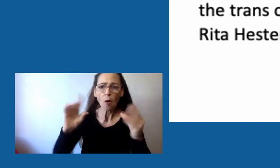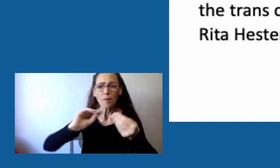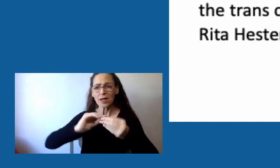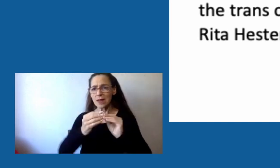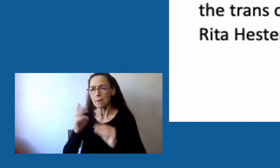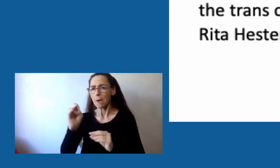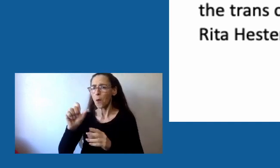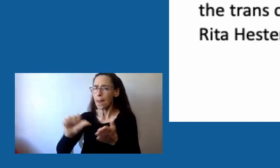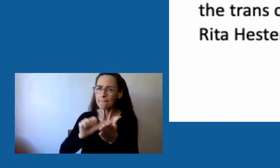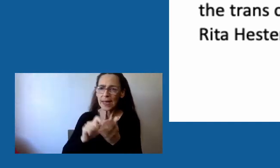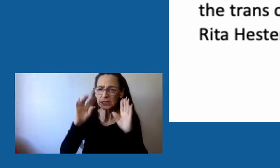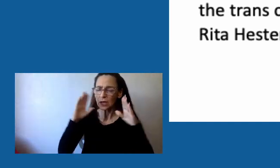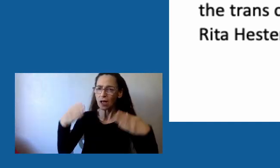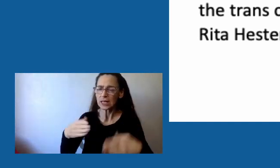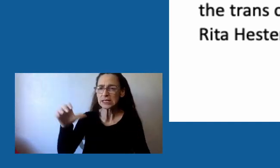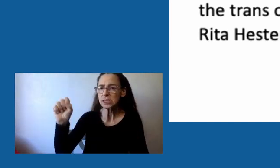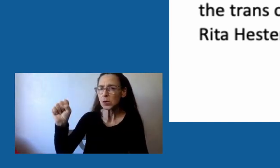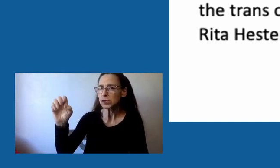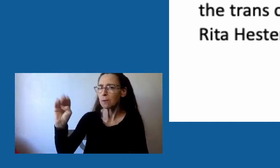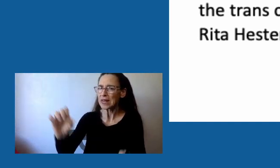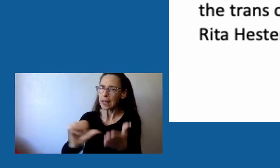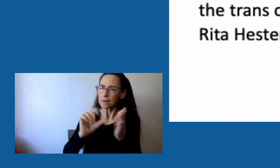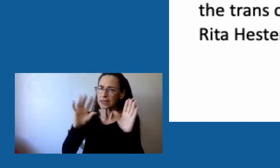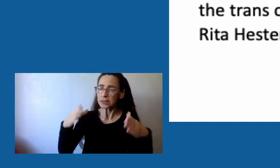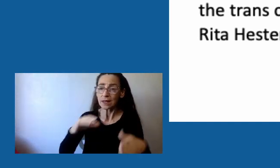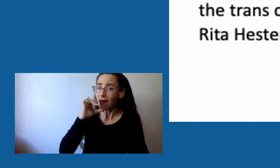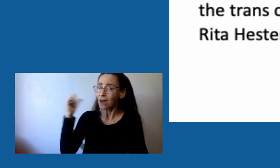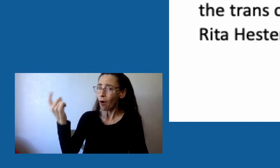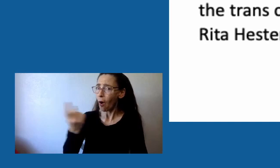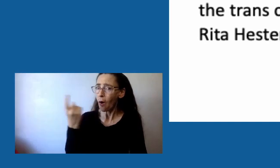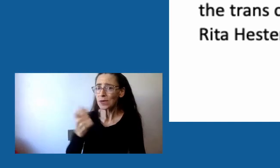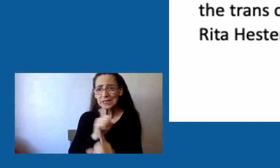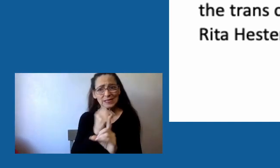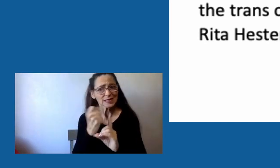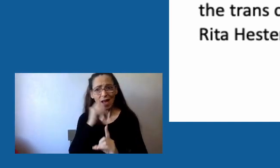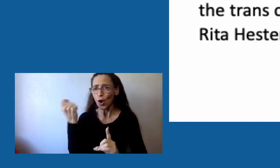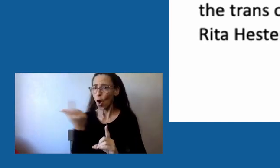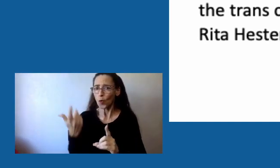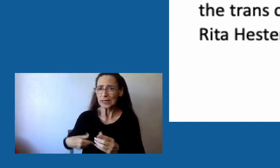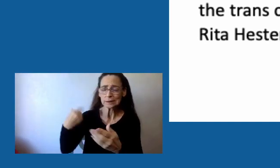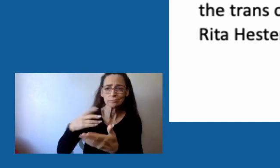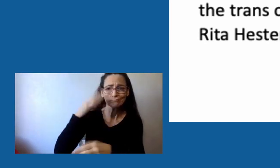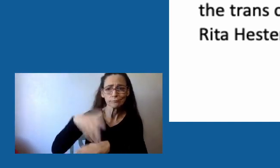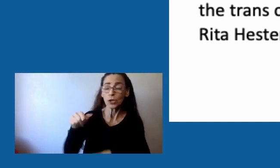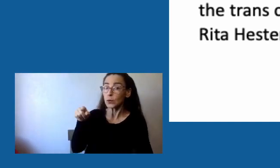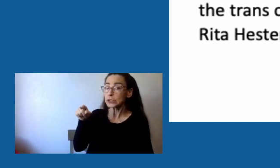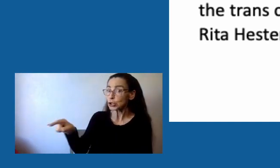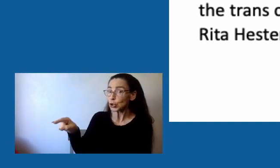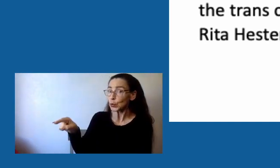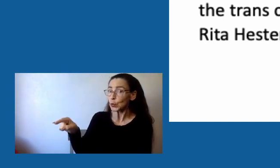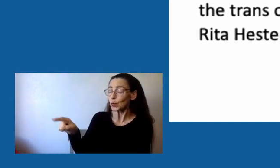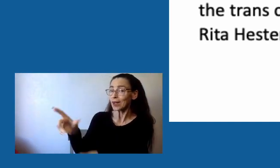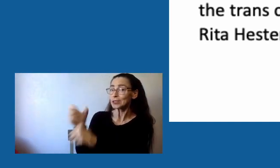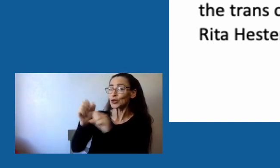websites dedicated to it and social media pages and everything, but that's not always the case. That's always not been there. And it was you who